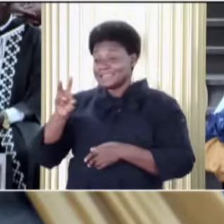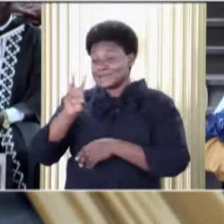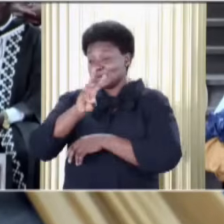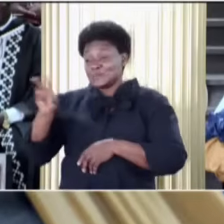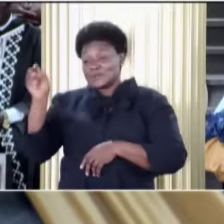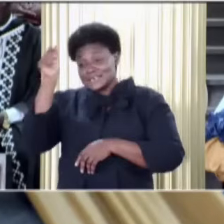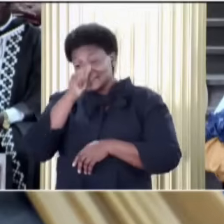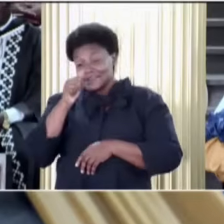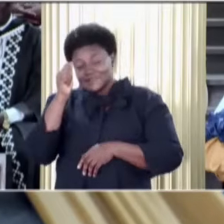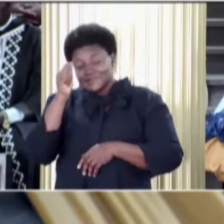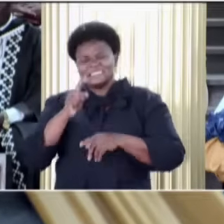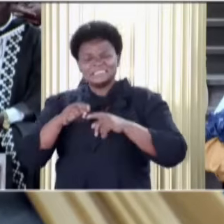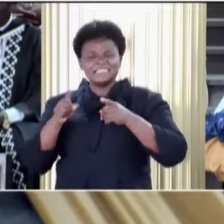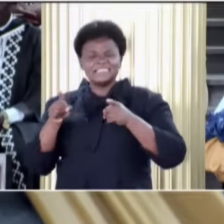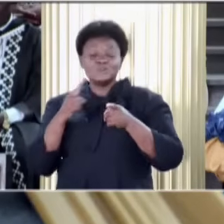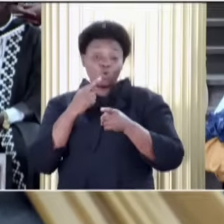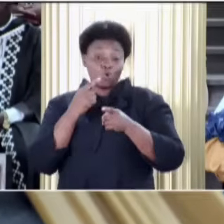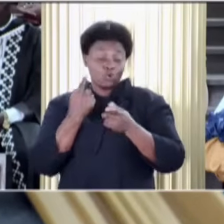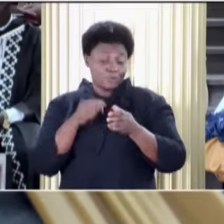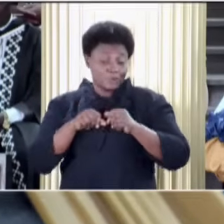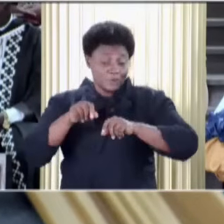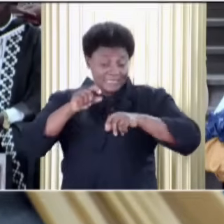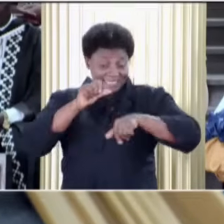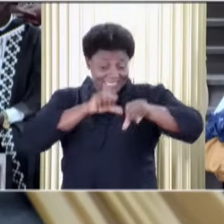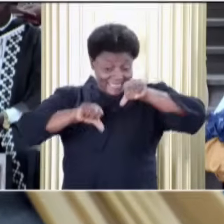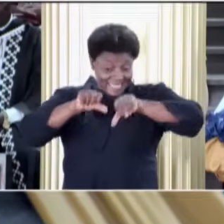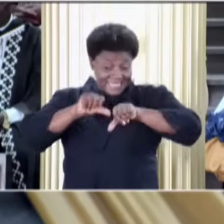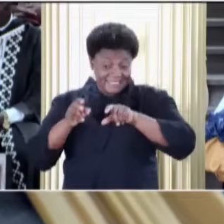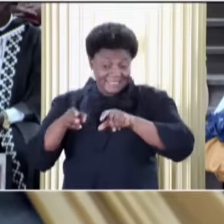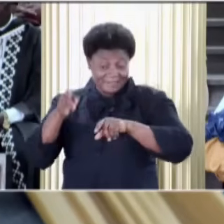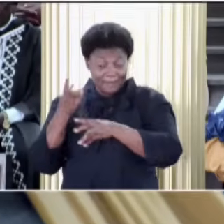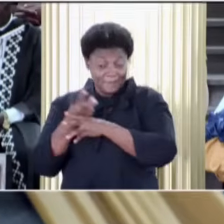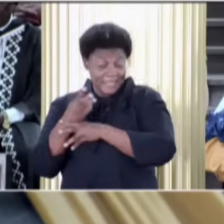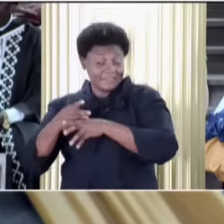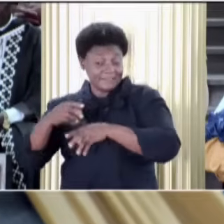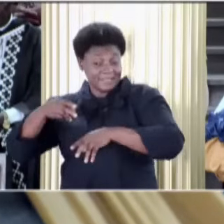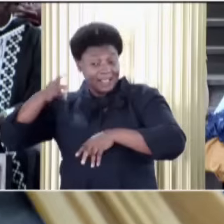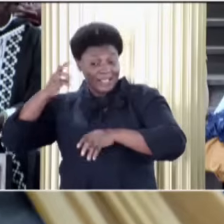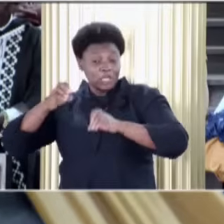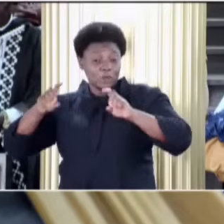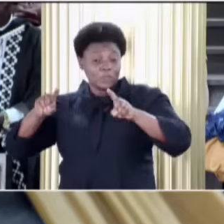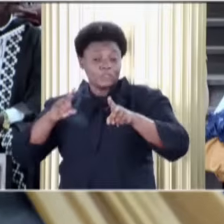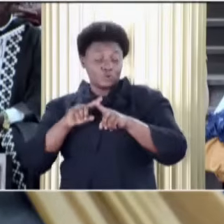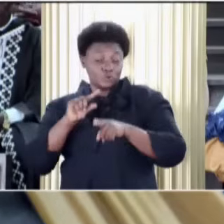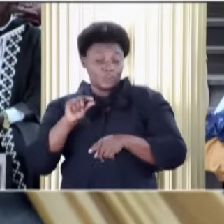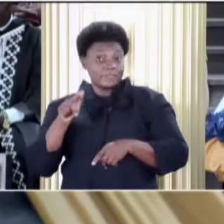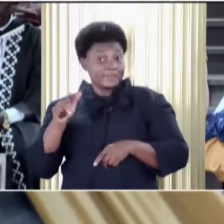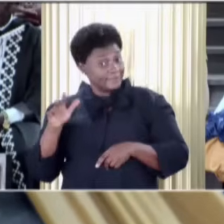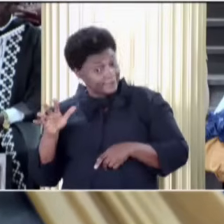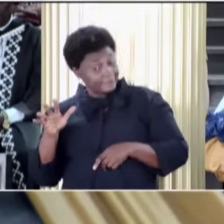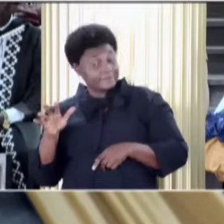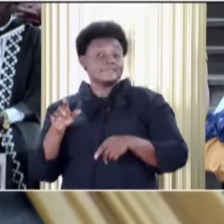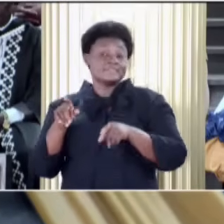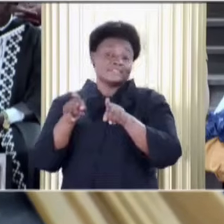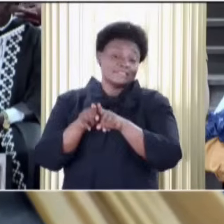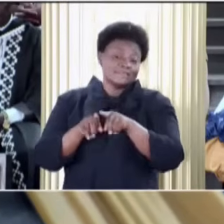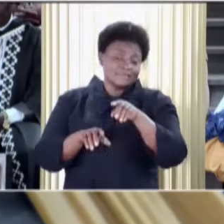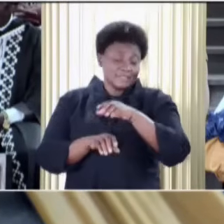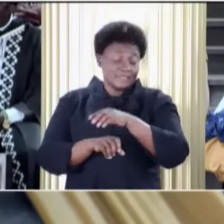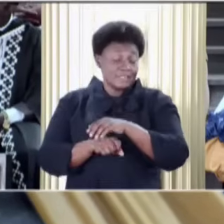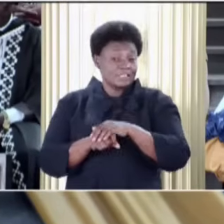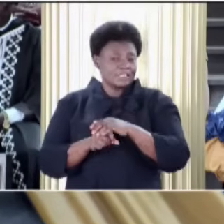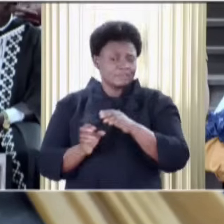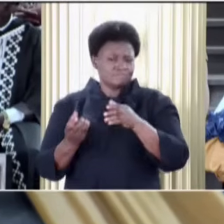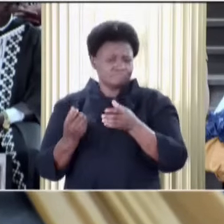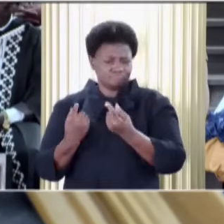the inaugural Times Higher Education Interdisciplinary Science Rankings 2025, underscoring our